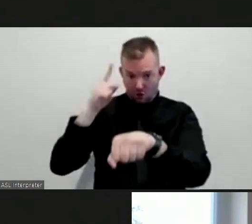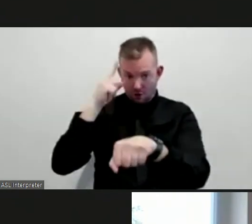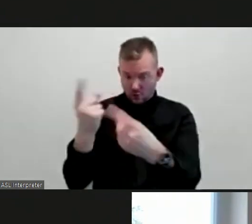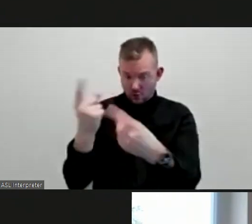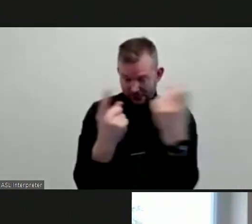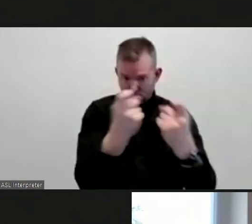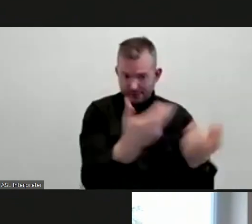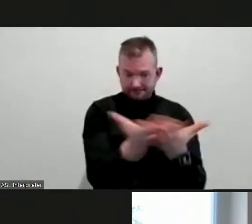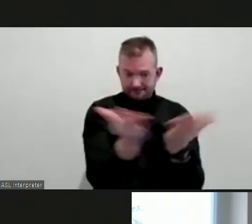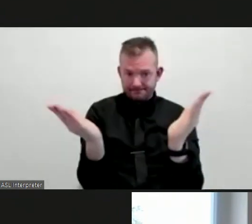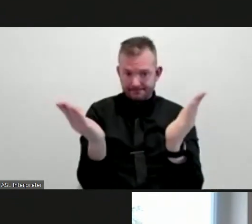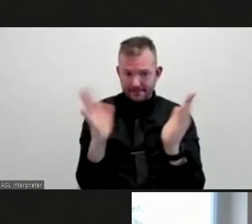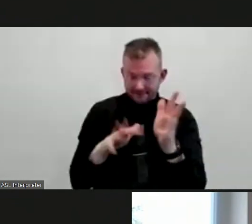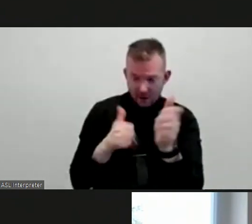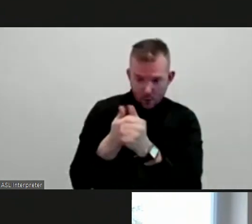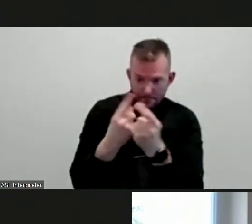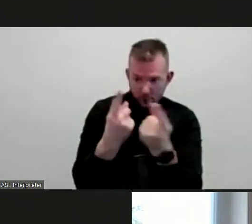now is the time.